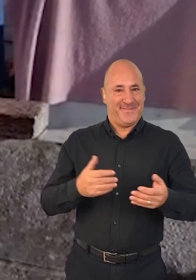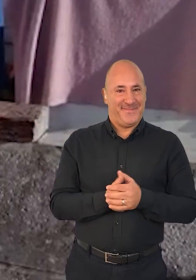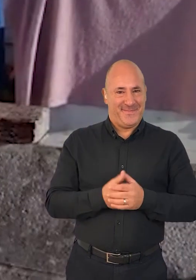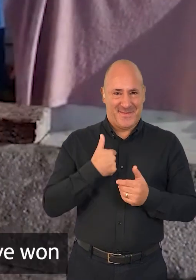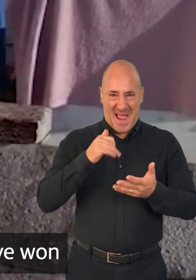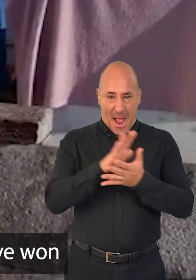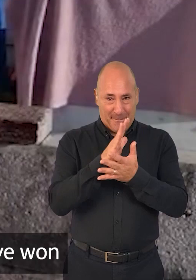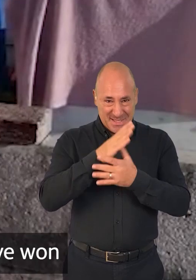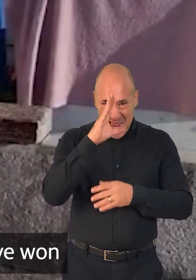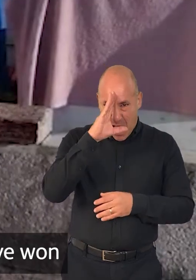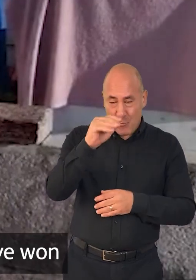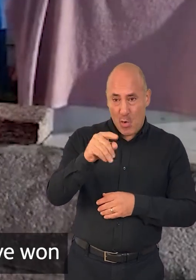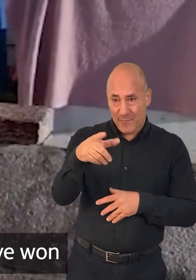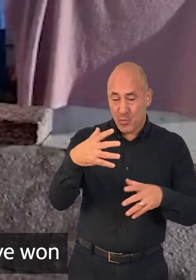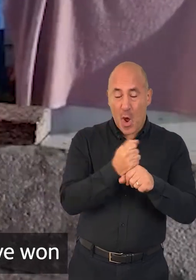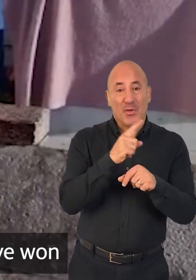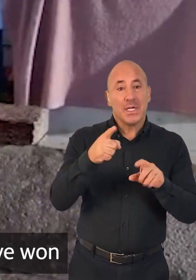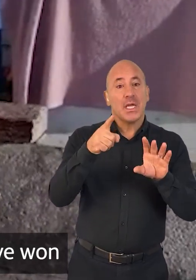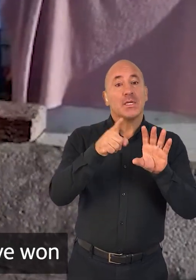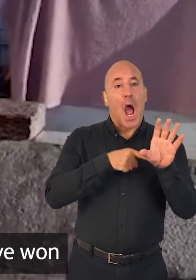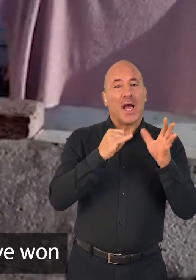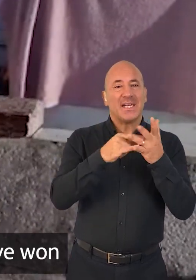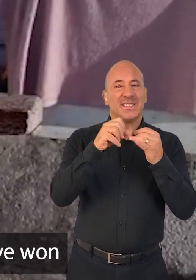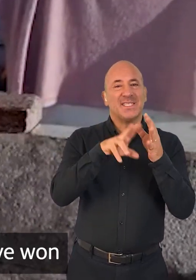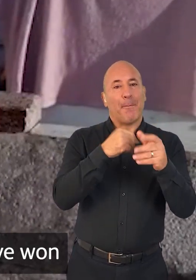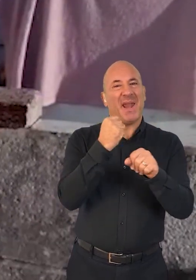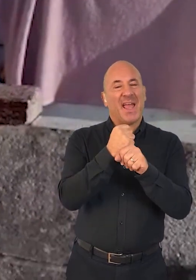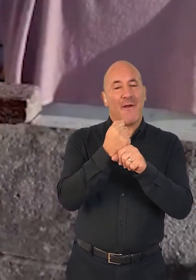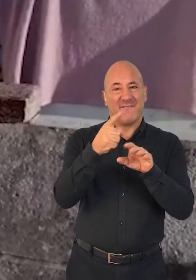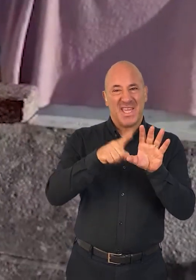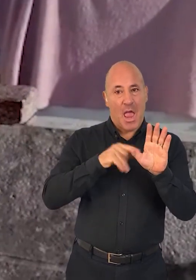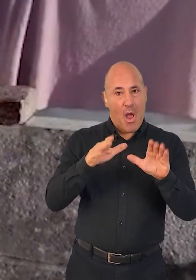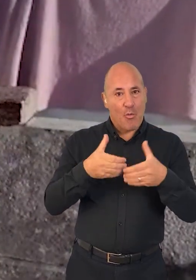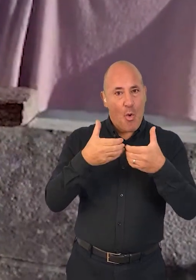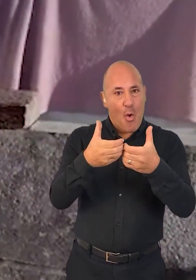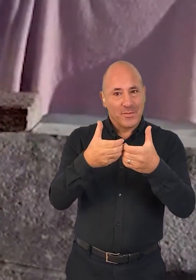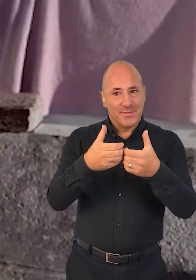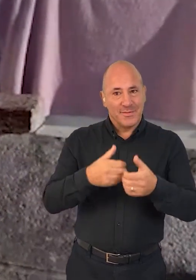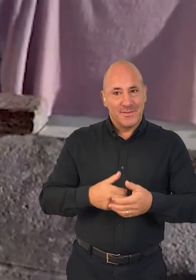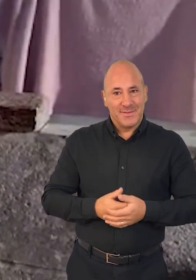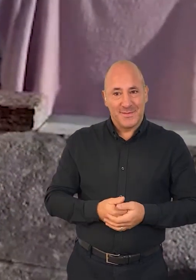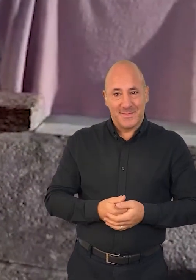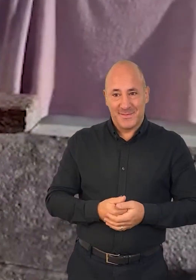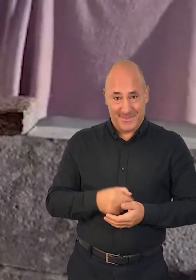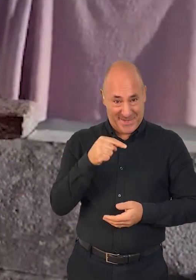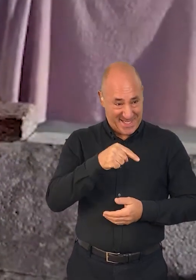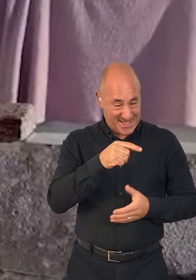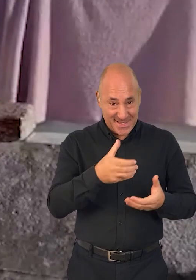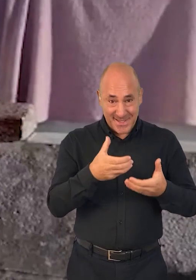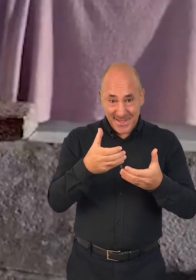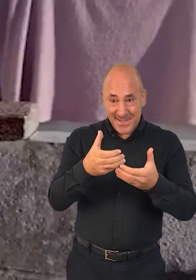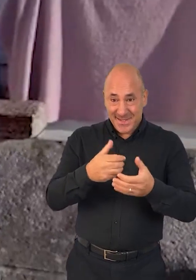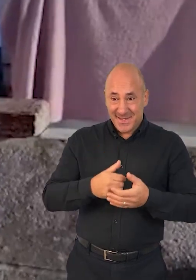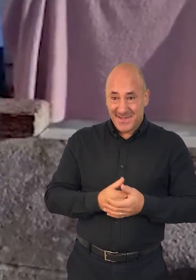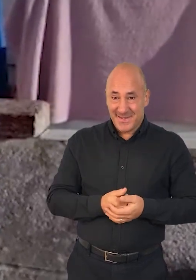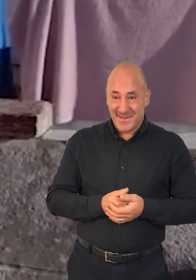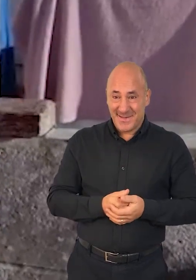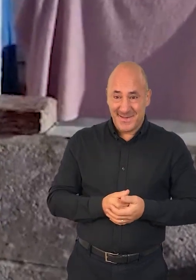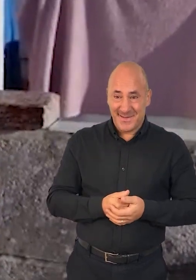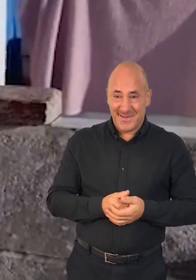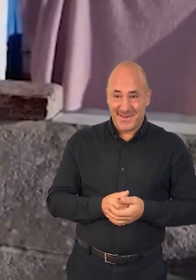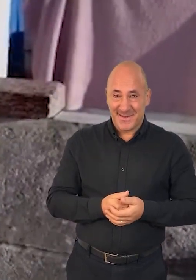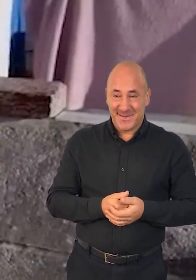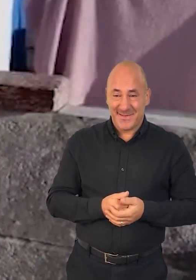Ivy, I'm so happy to tell you that you have won Young Sibling of the Year award. And you've had this award